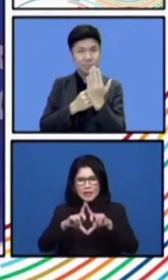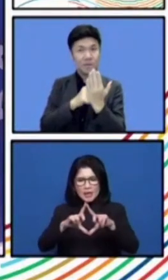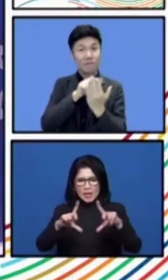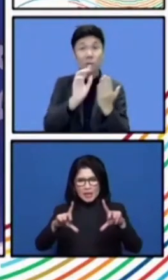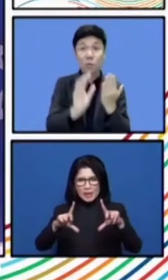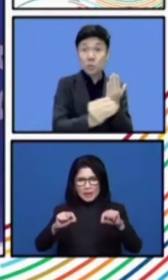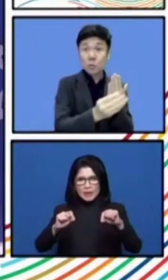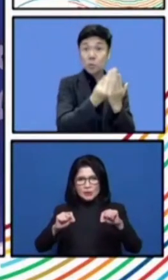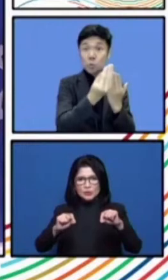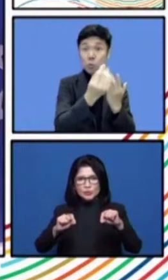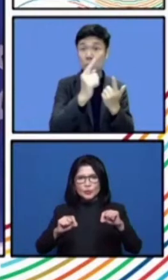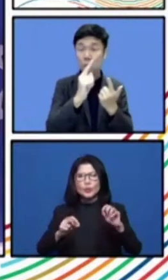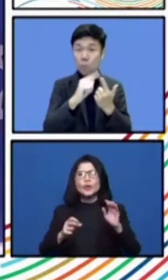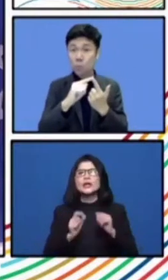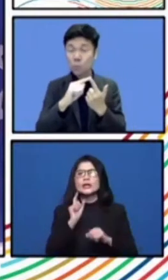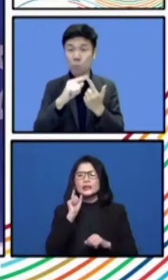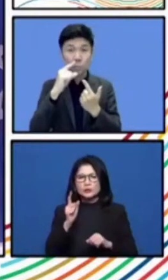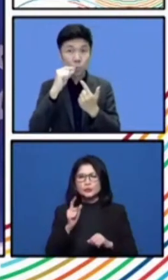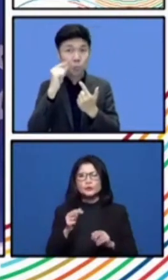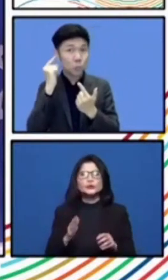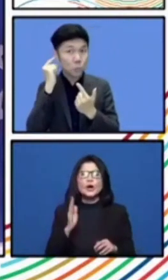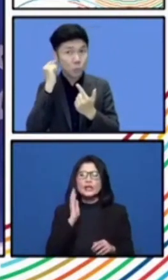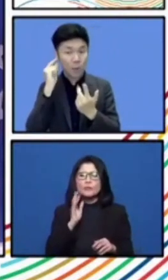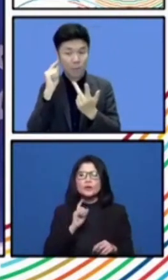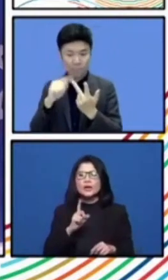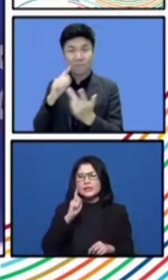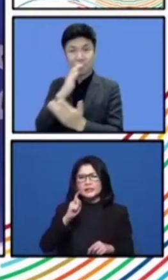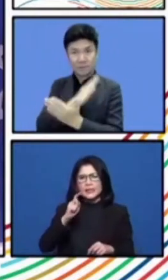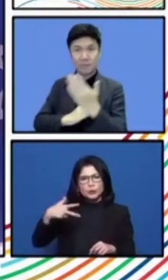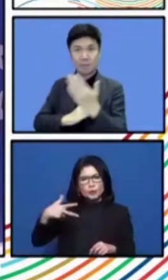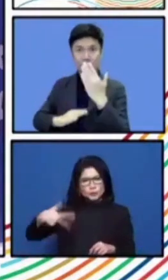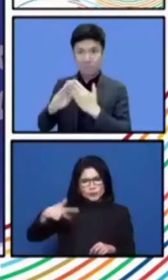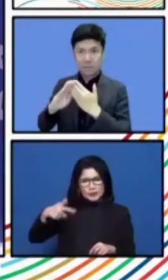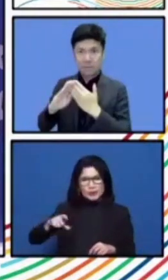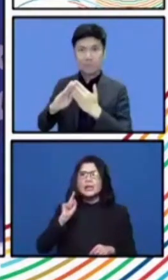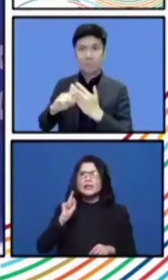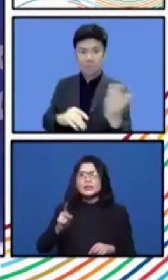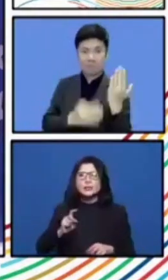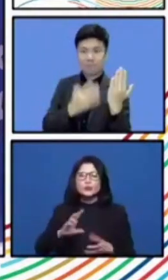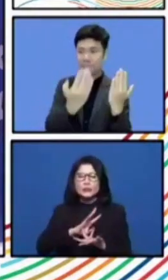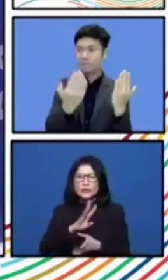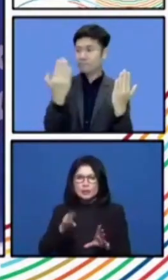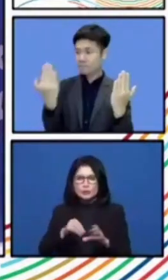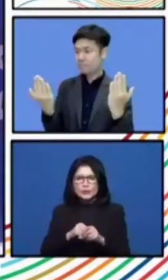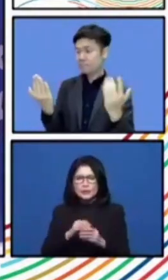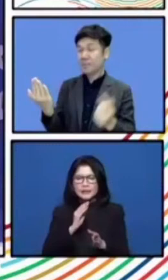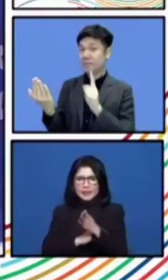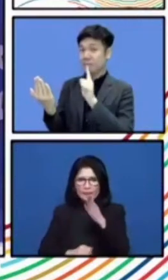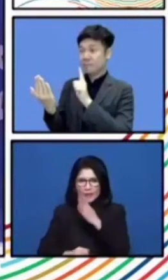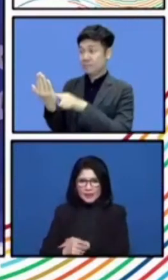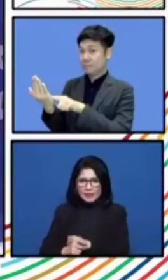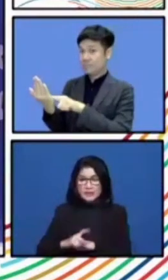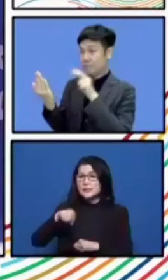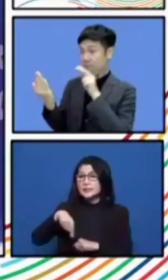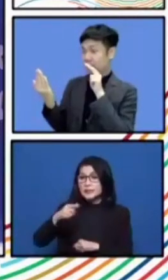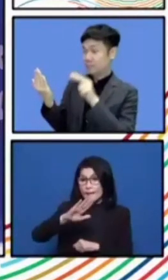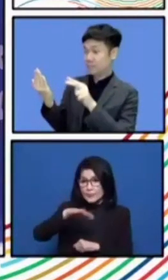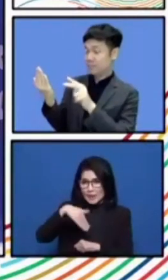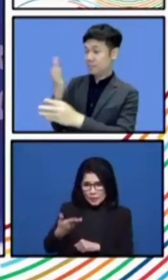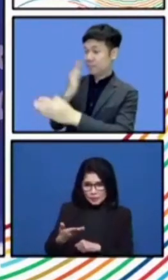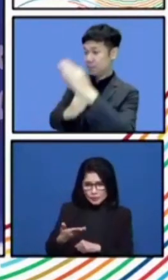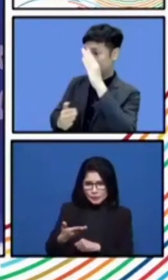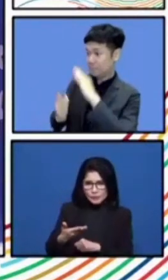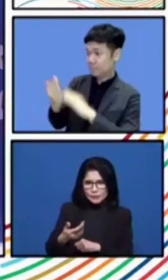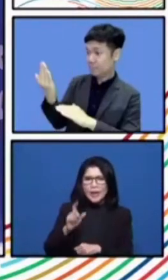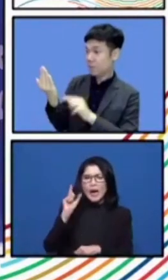and one for disability inclusion so on an annual basis we are expected to report on